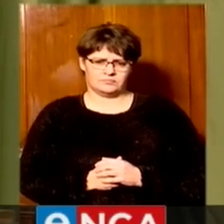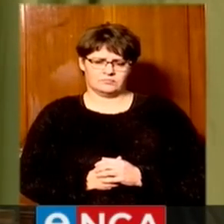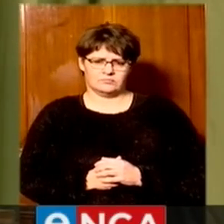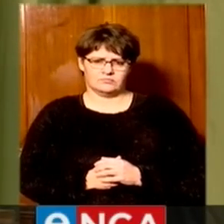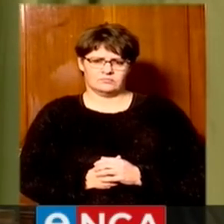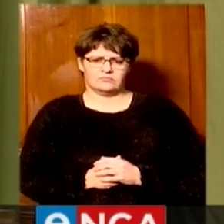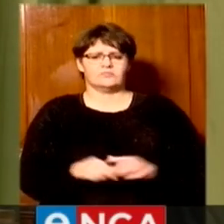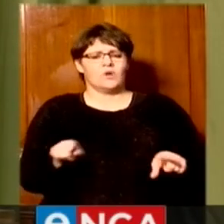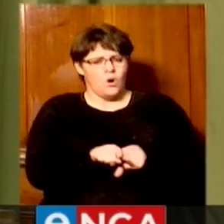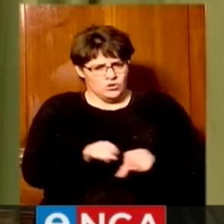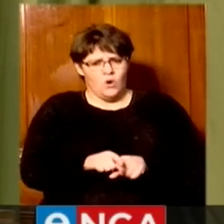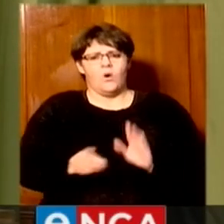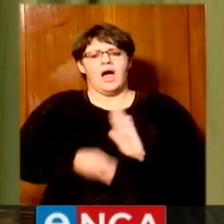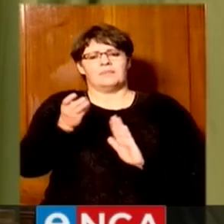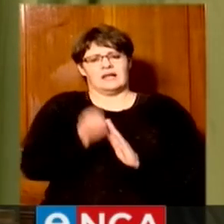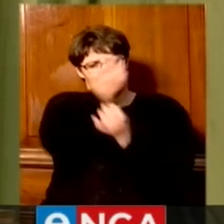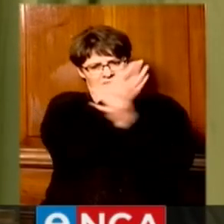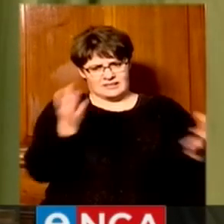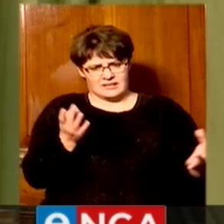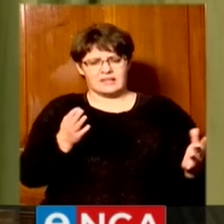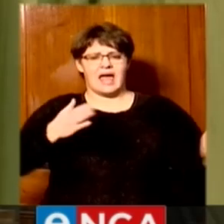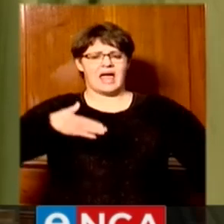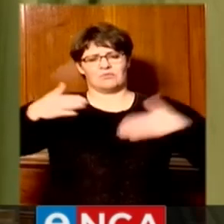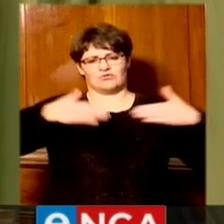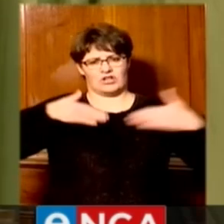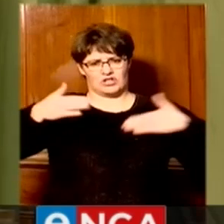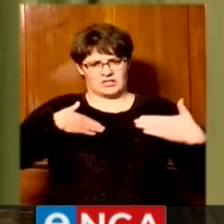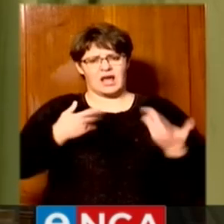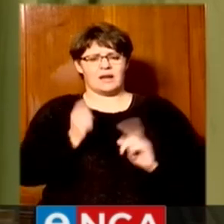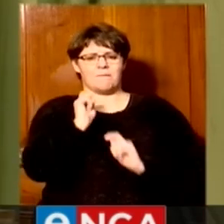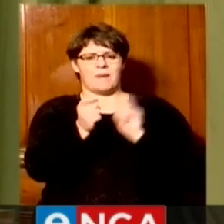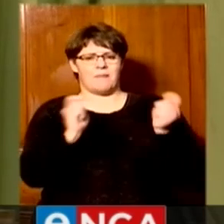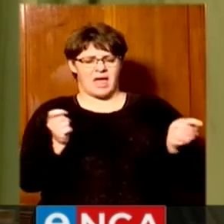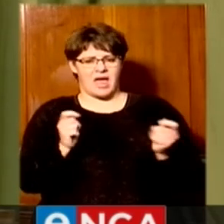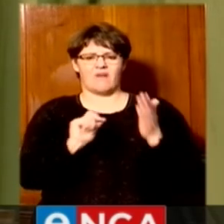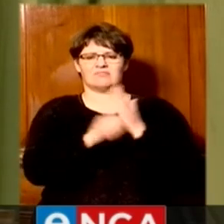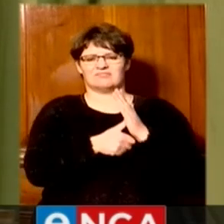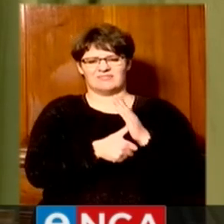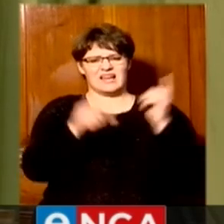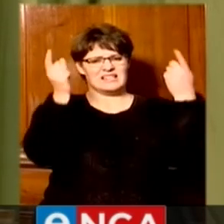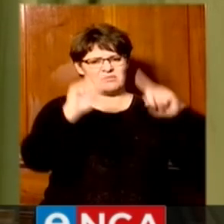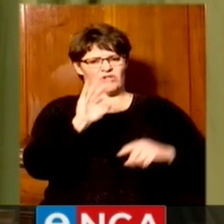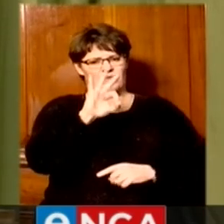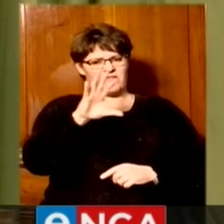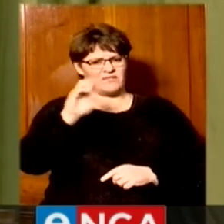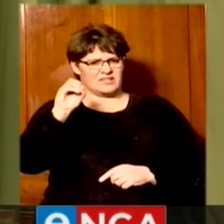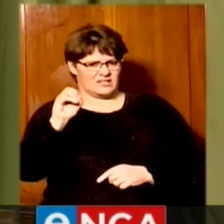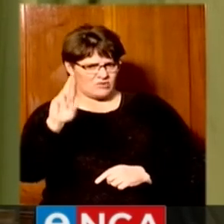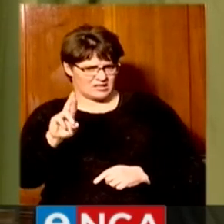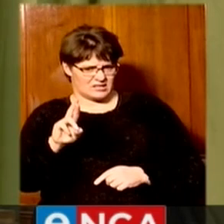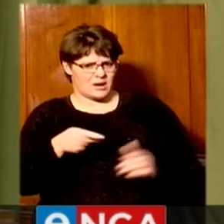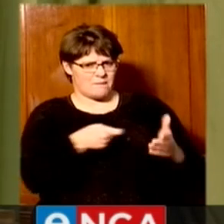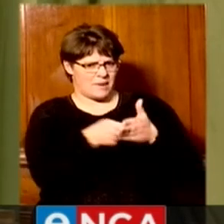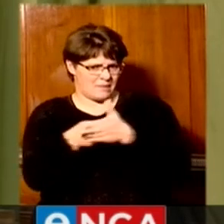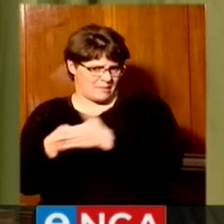Allow me also to update the nation on the administration and payment of the Special COVID-19 Social Relief